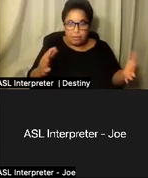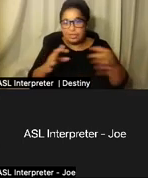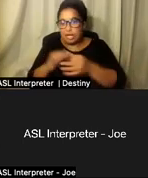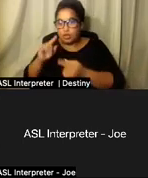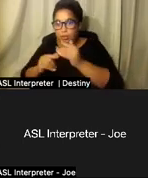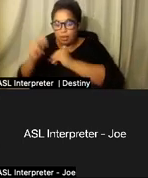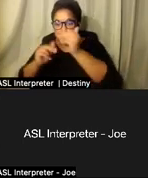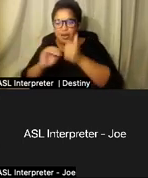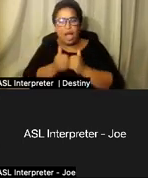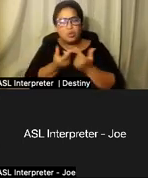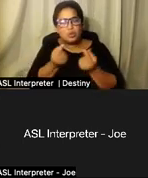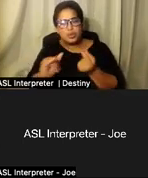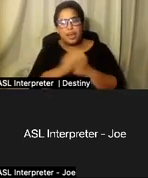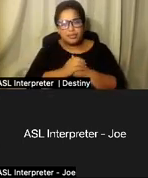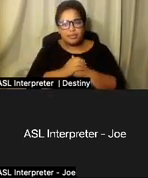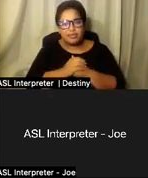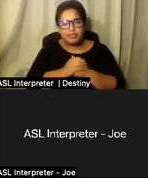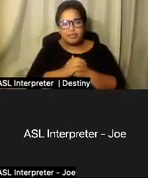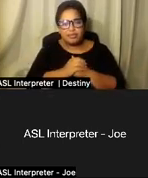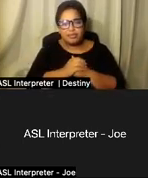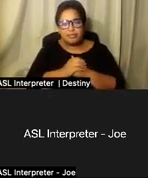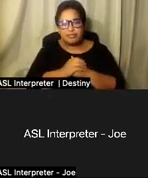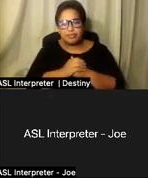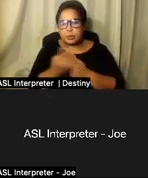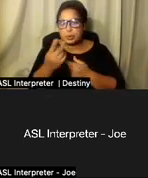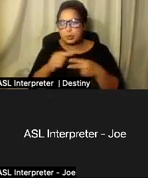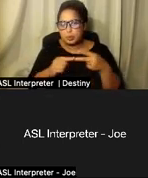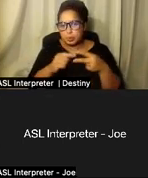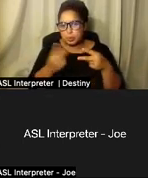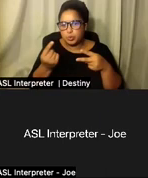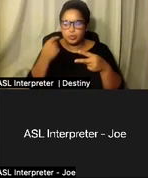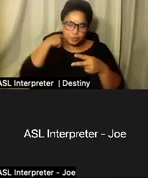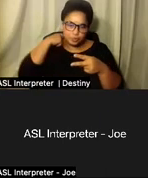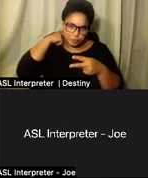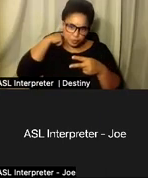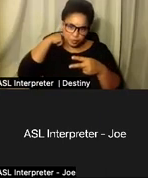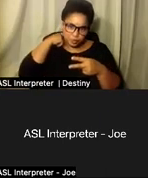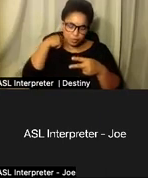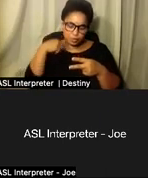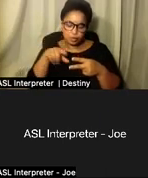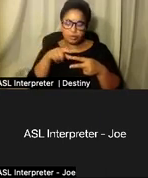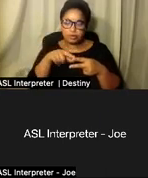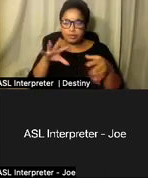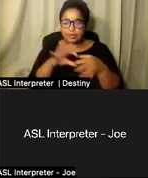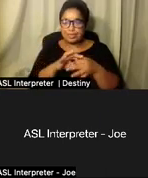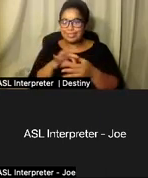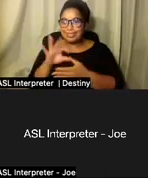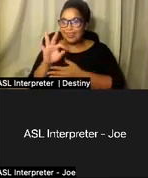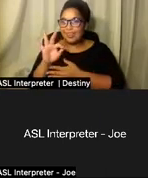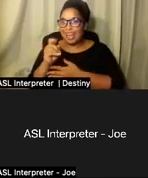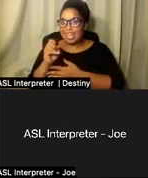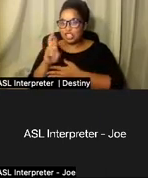the non-structural item to the structure. Well, there are two key factors. One is we attach the fastener to the